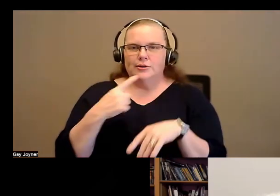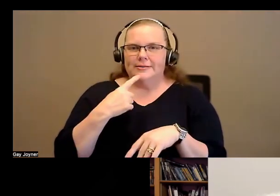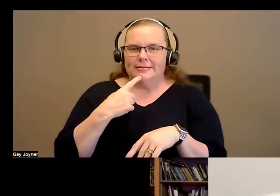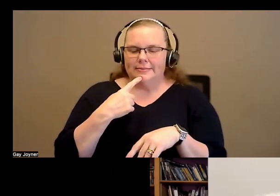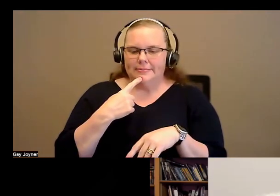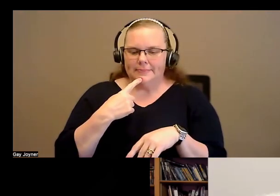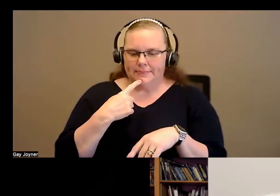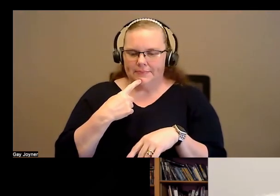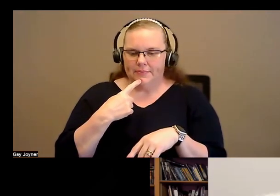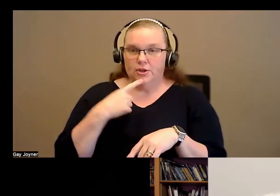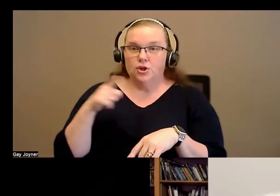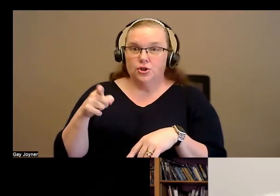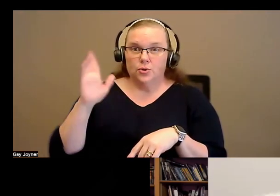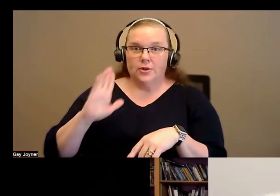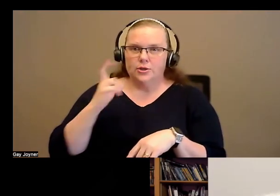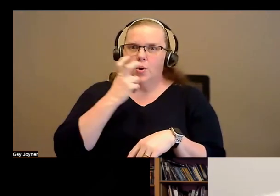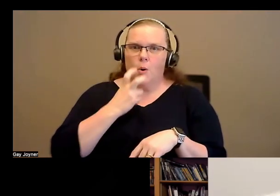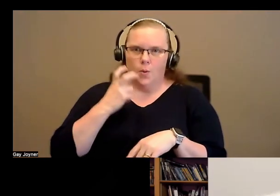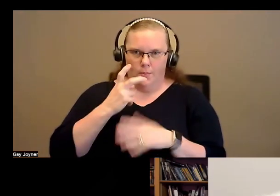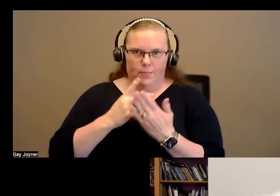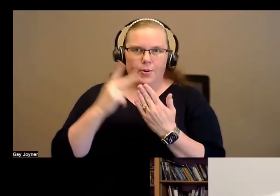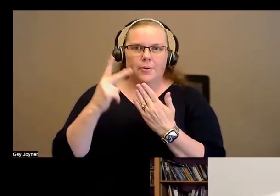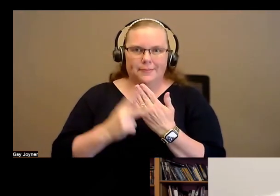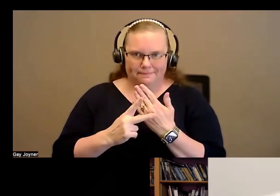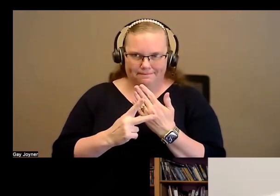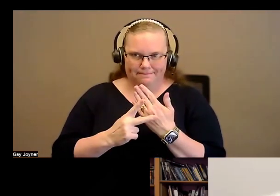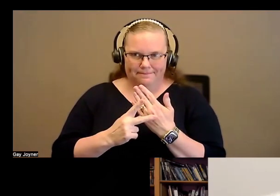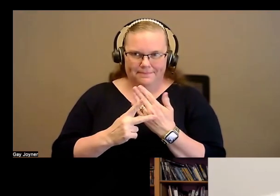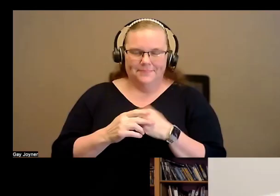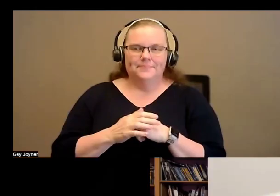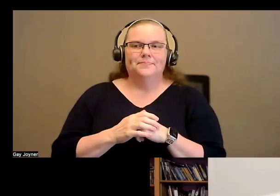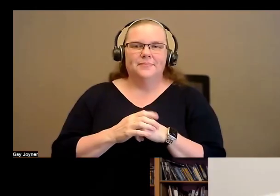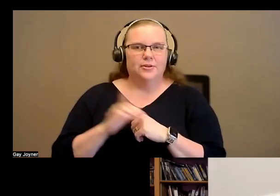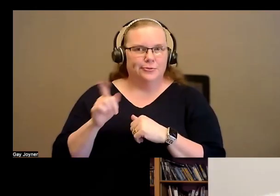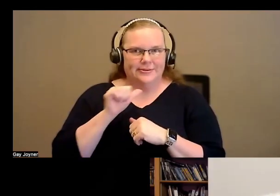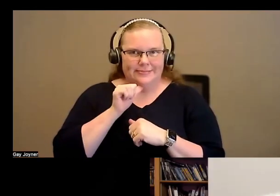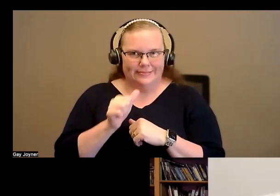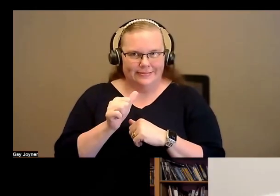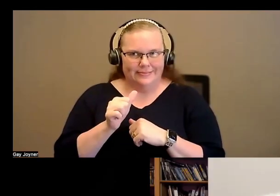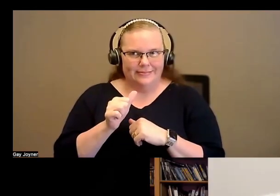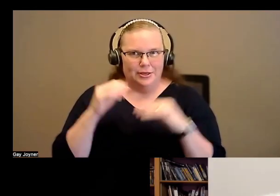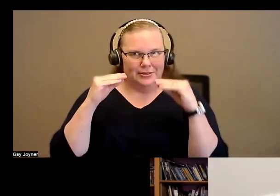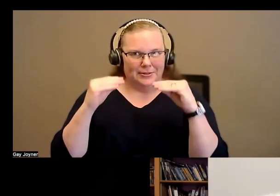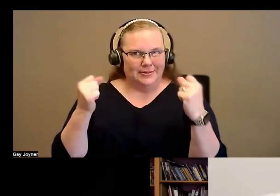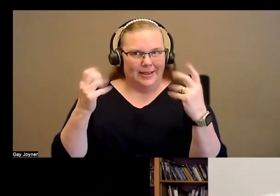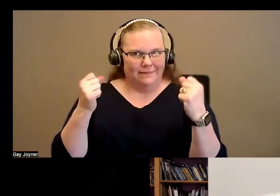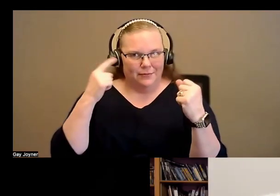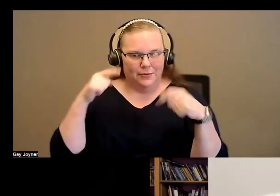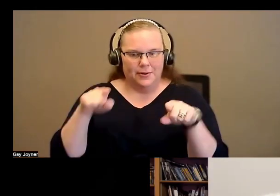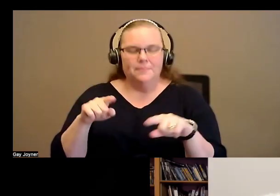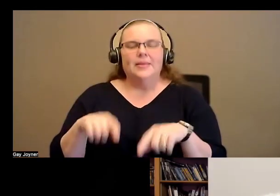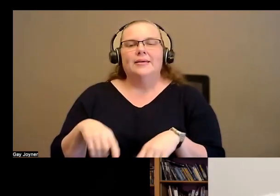she was in an oral program. So wasn't taught sign for a long time